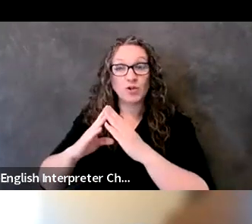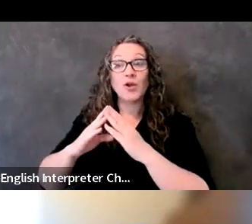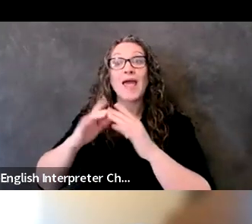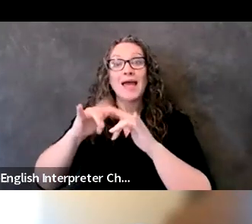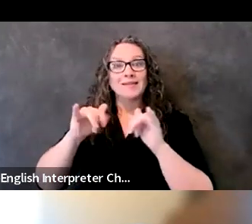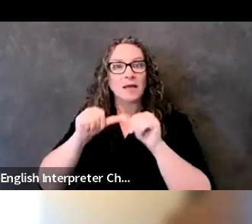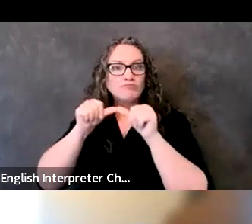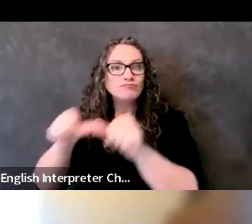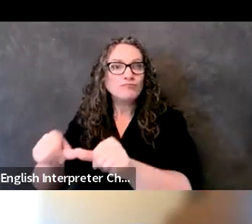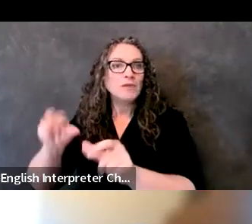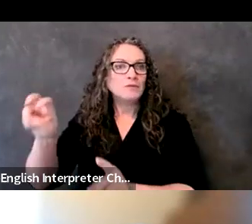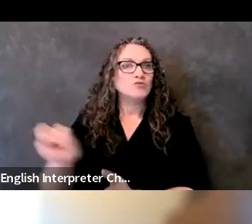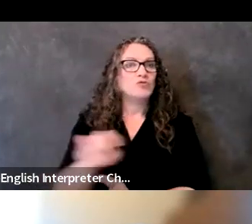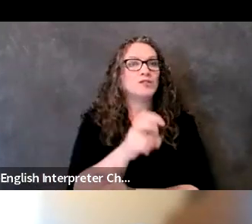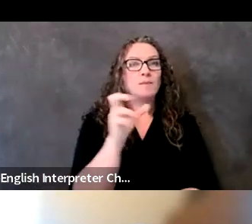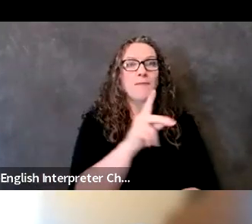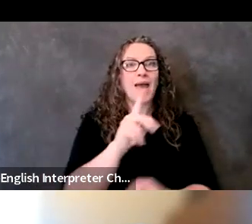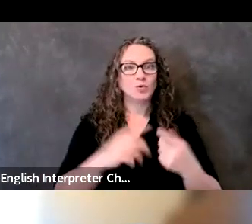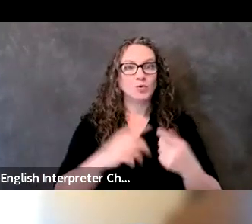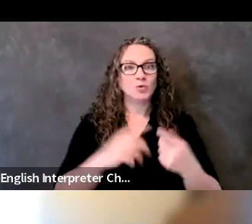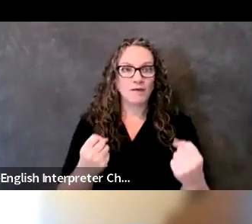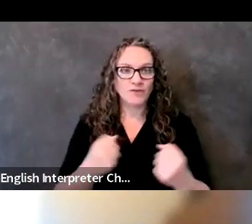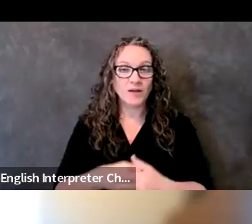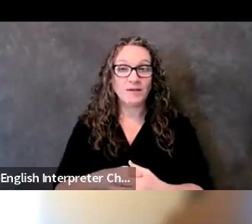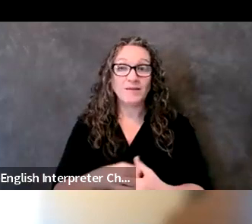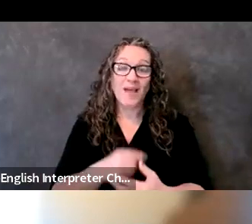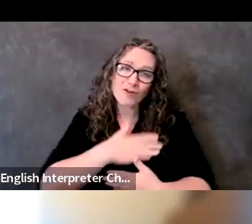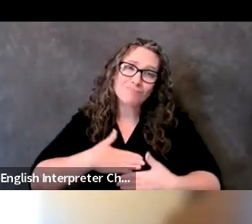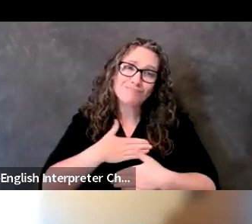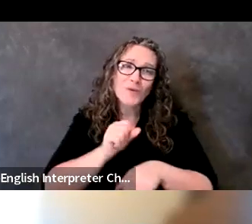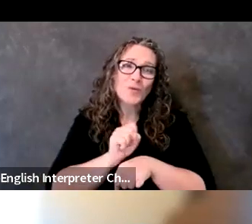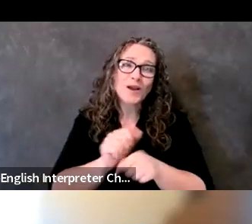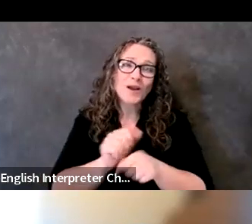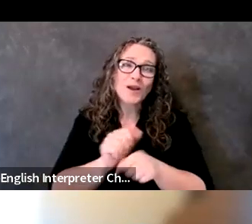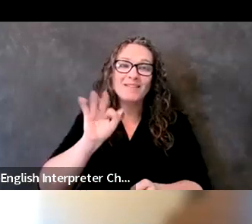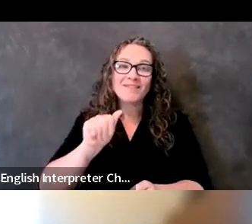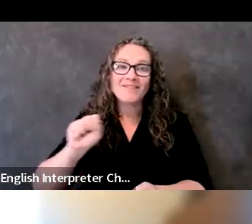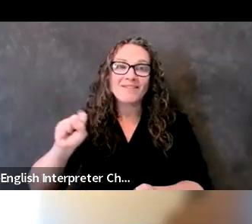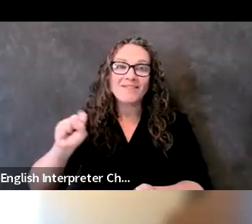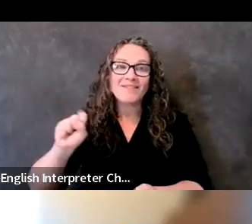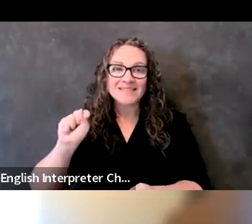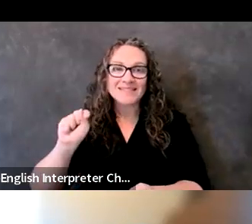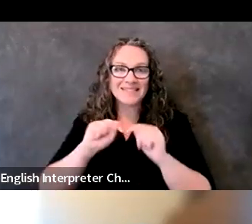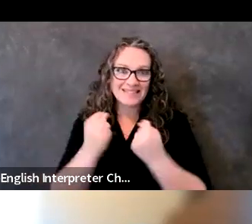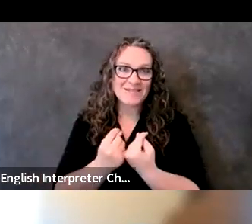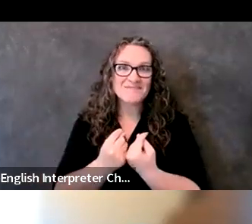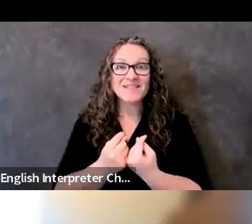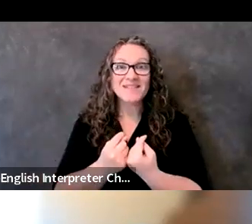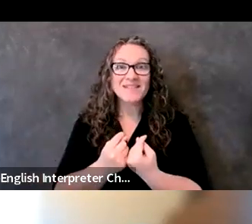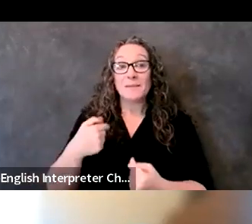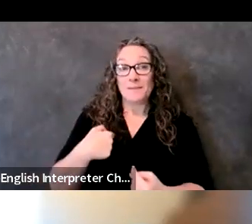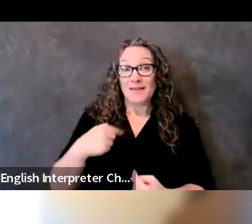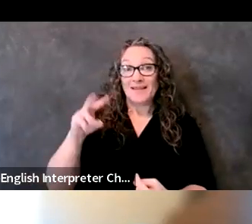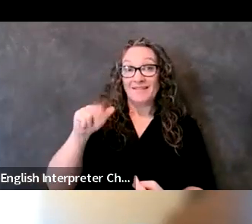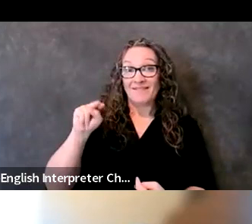recovery. I really like working with the FAST teams. I think Vance and I, through trial and error,